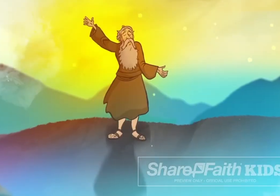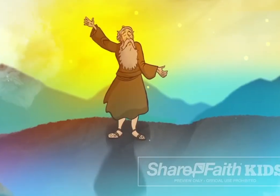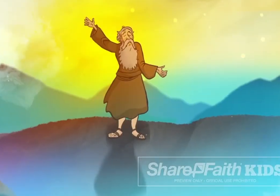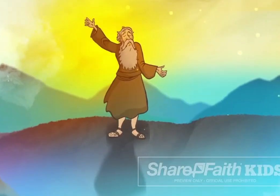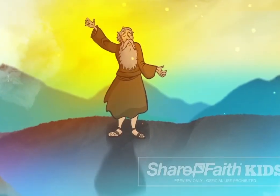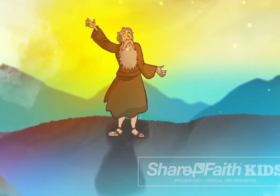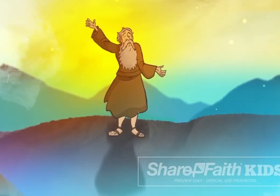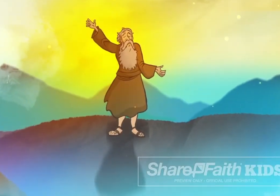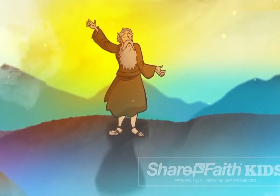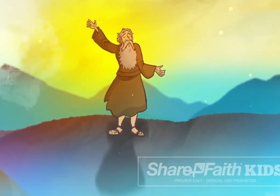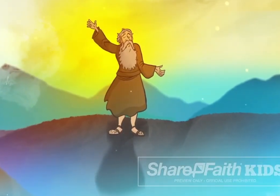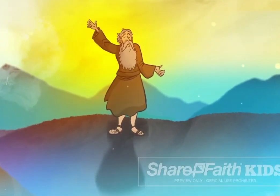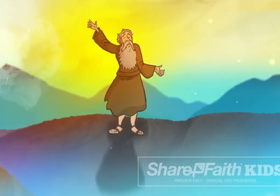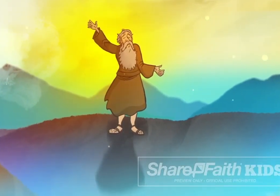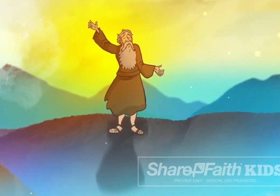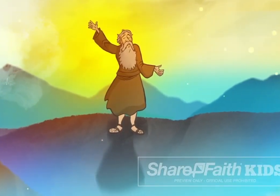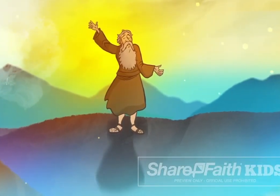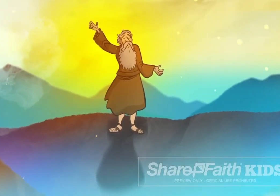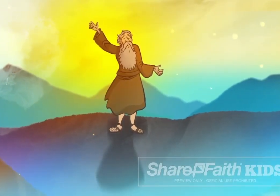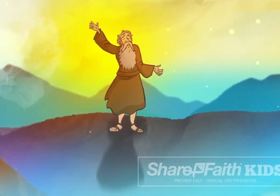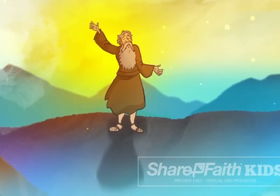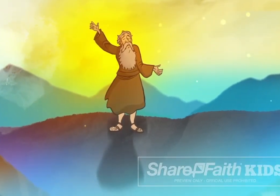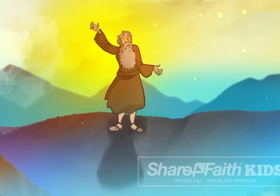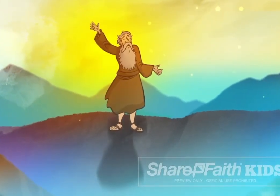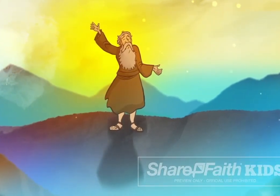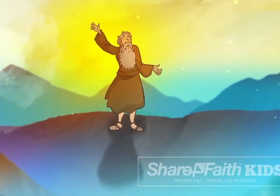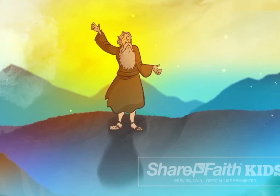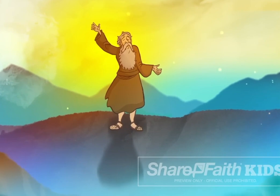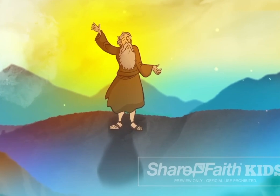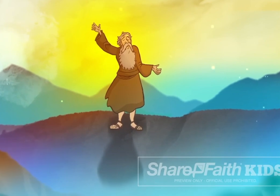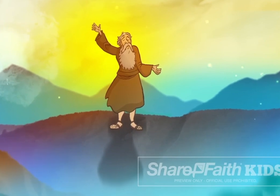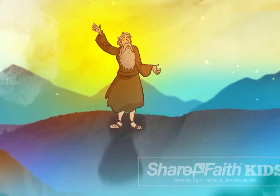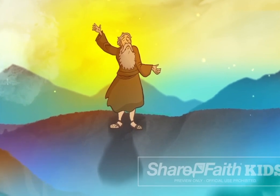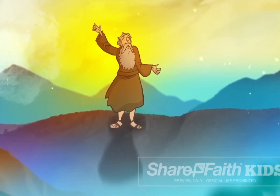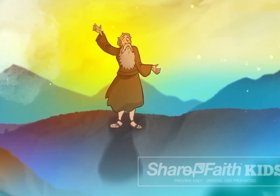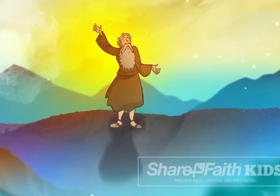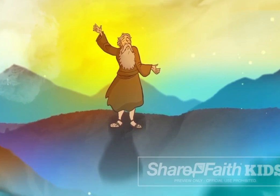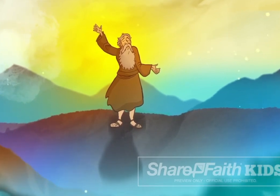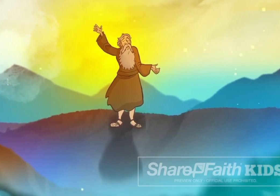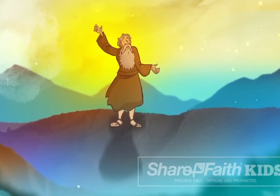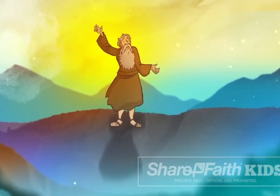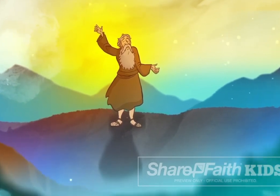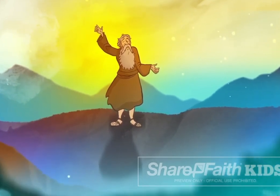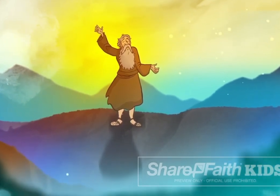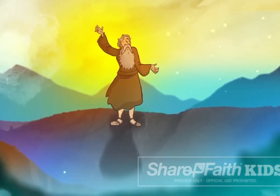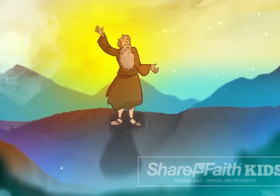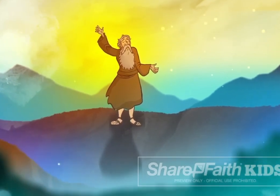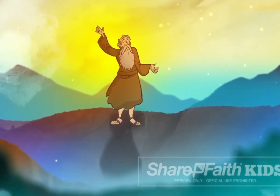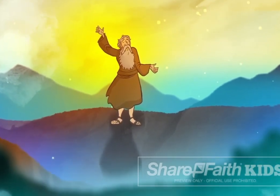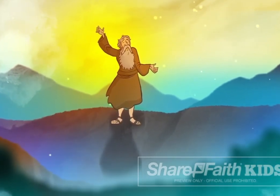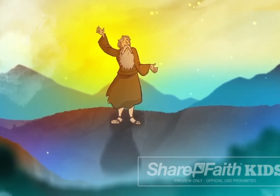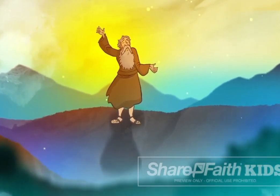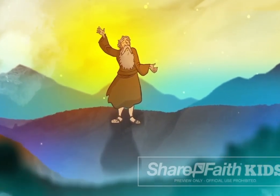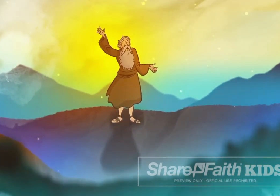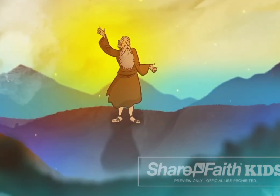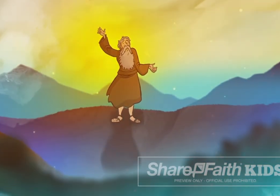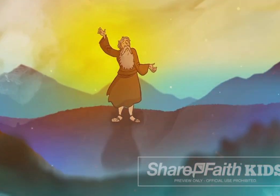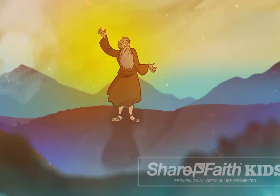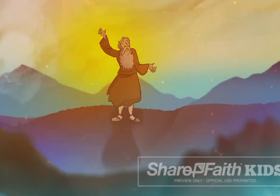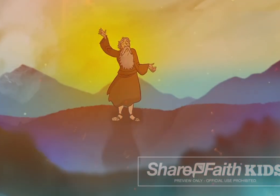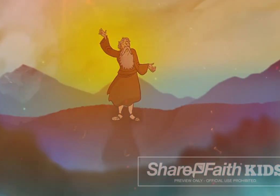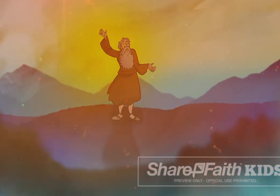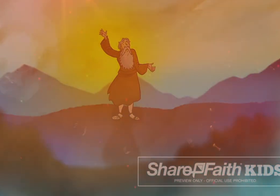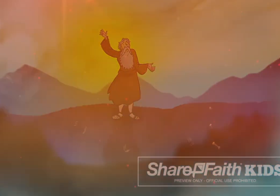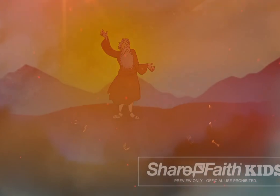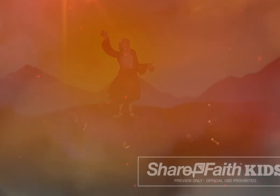So Ezekiel spoke just as the Lord commanded. And as Ezekiel said the words of God's prophecy, a great